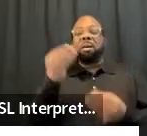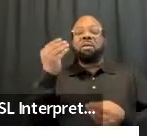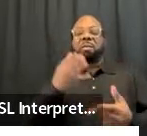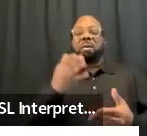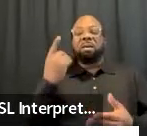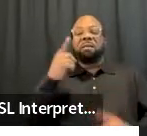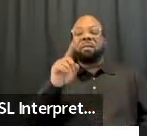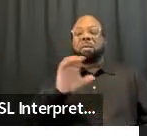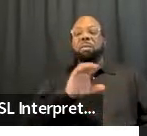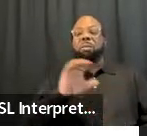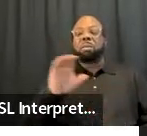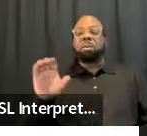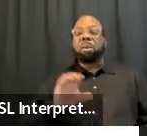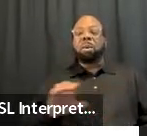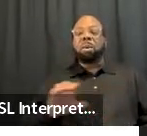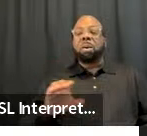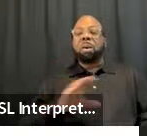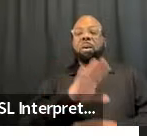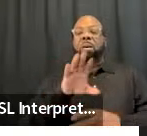Zoom participation.